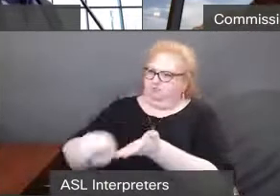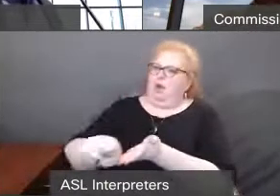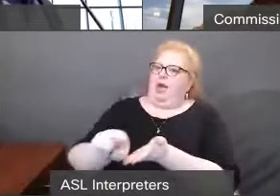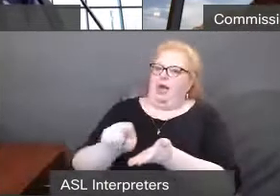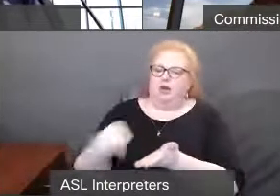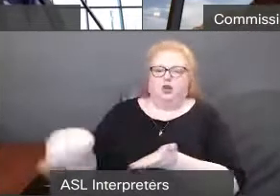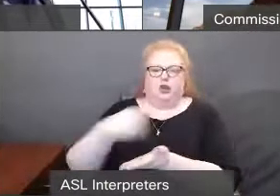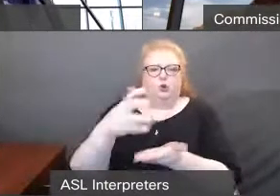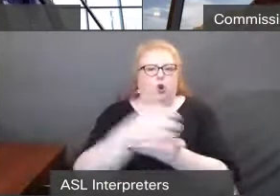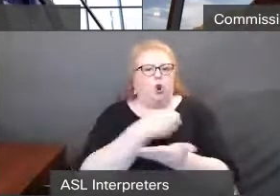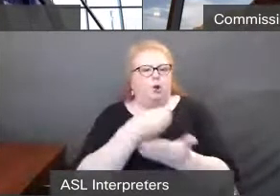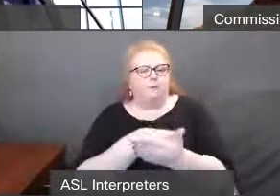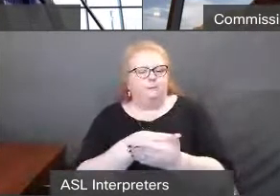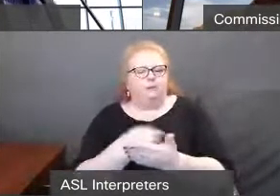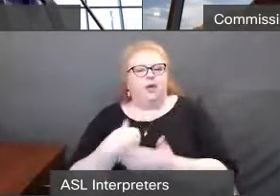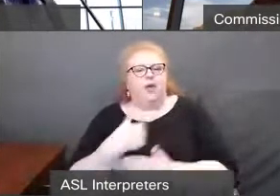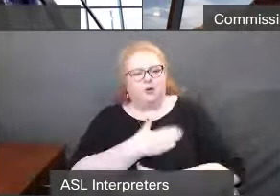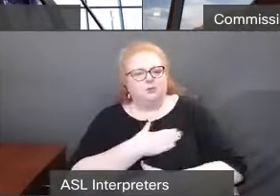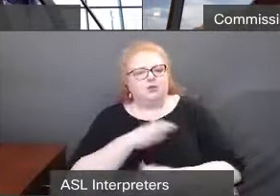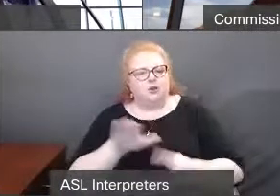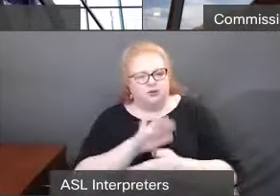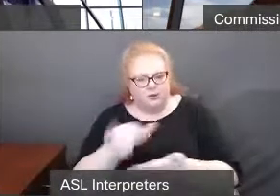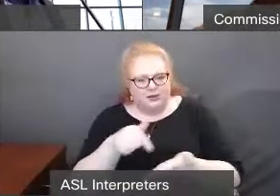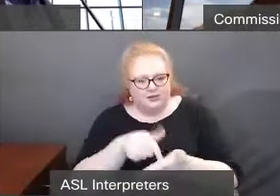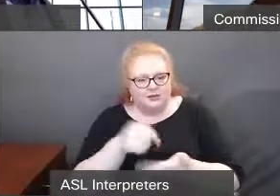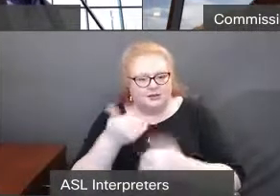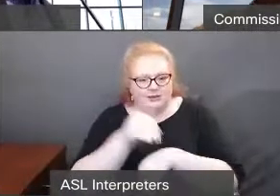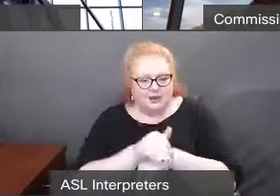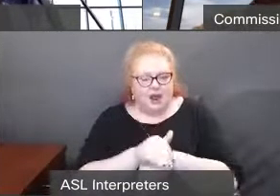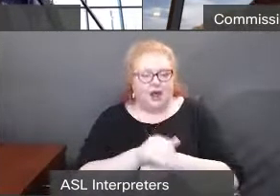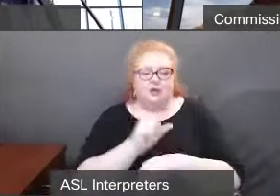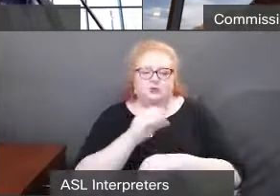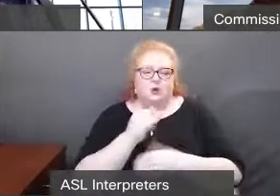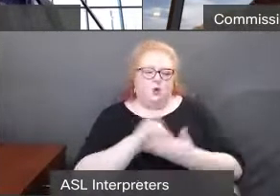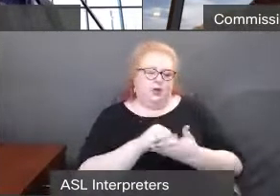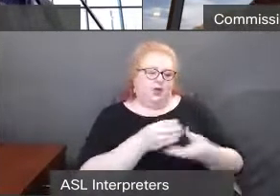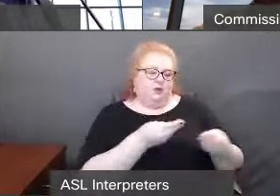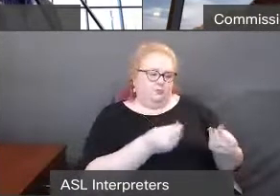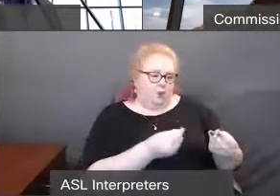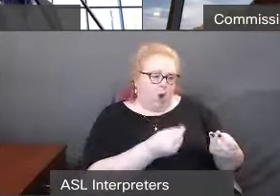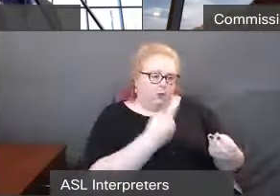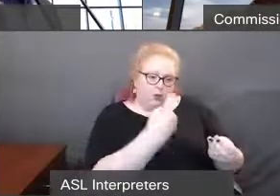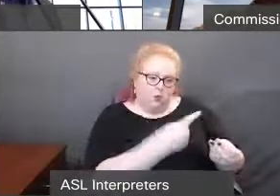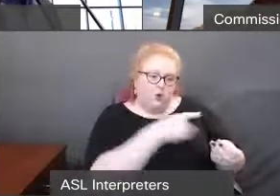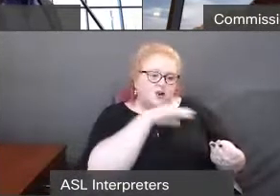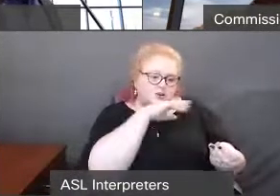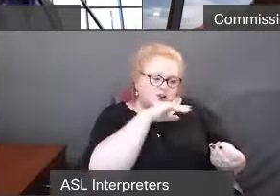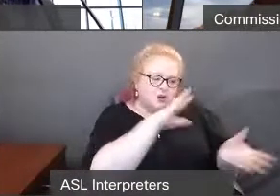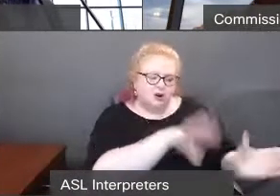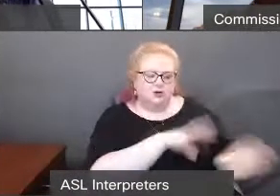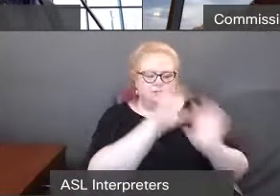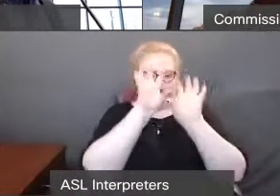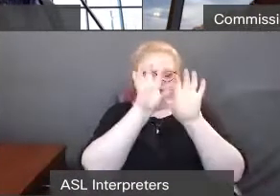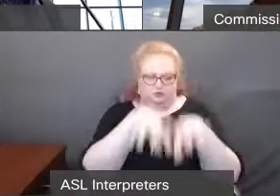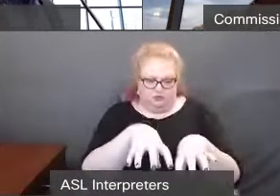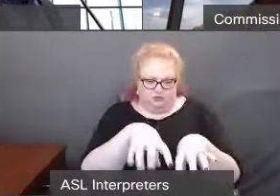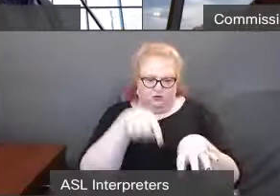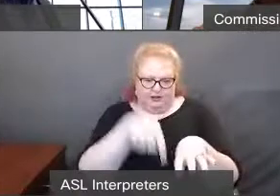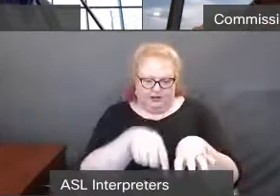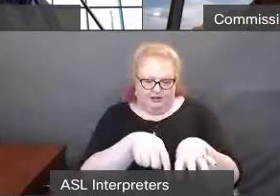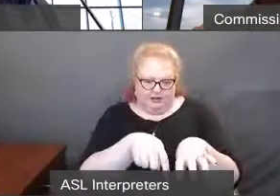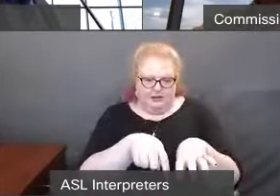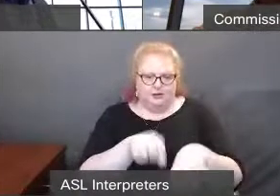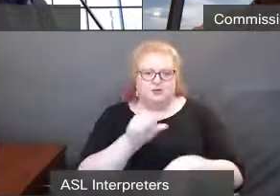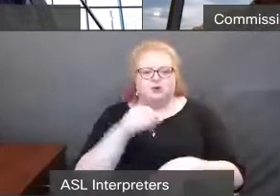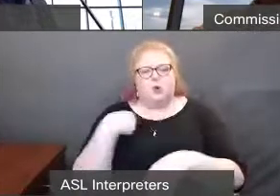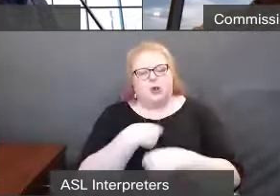tonight in getting this done so we can take our dirt from one property to the next and and make both properties a lot better. Thank